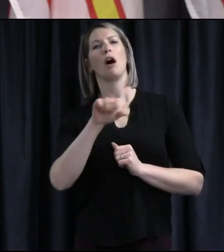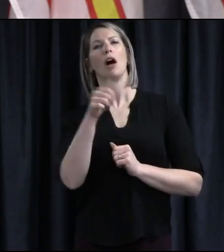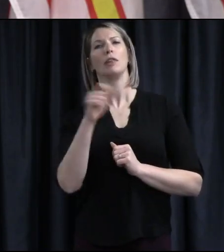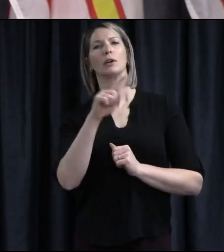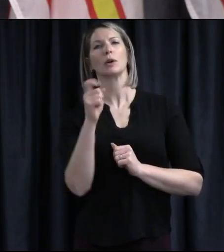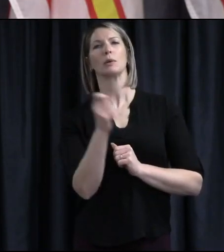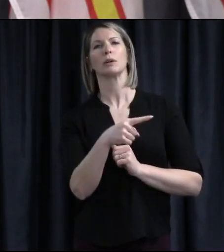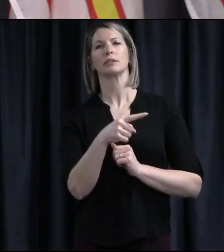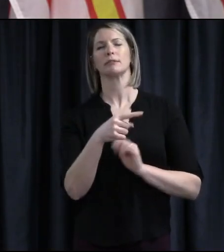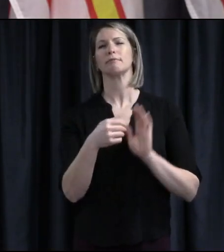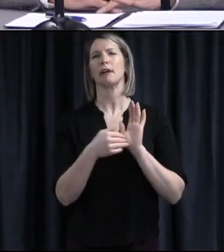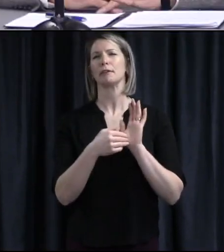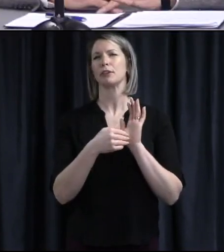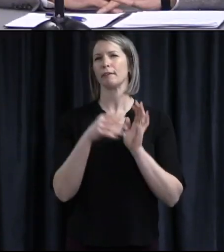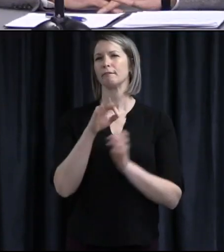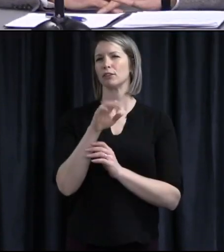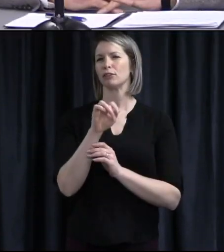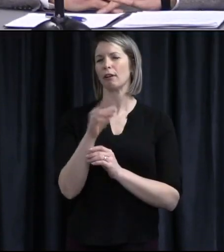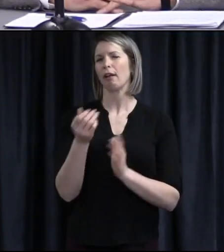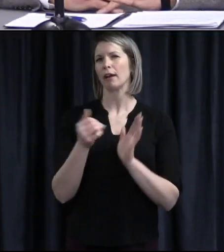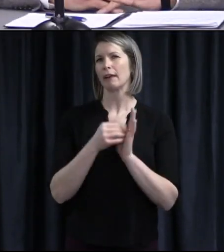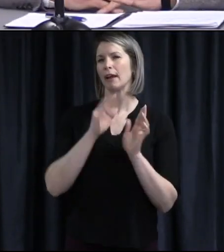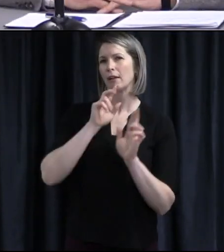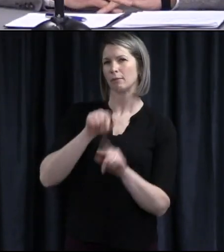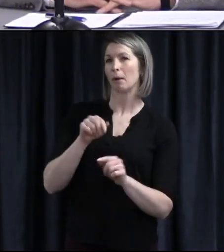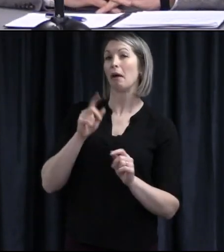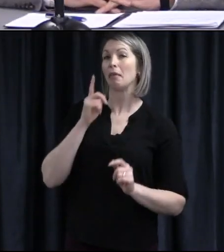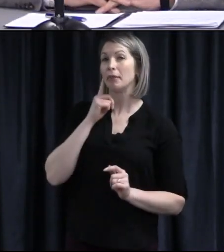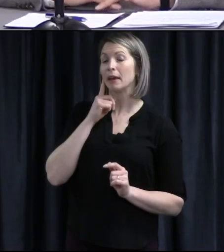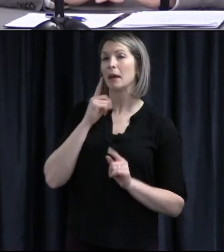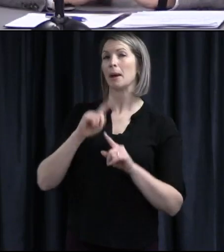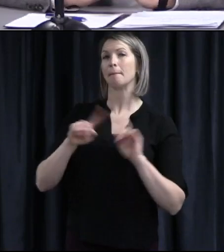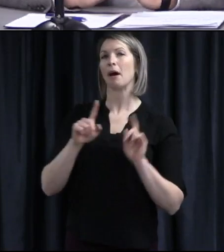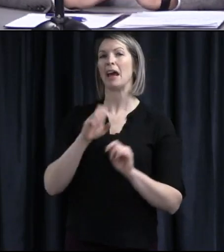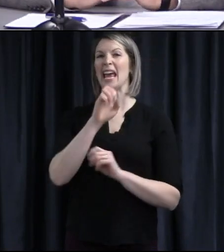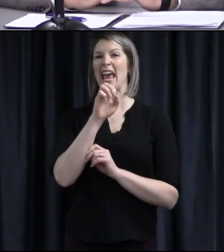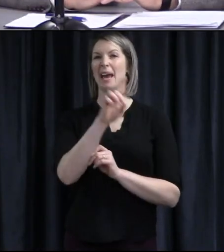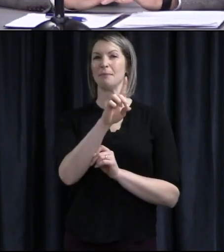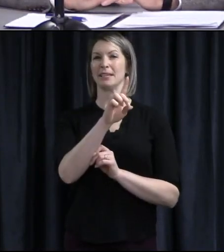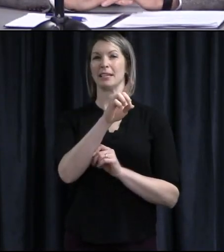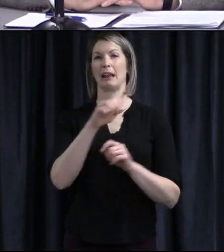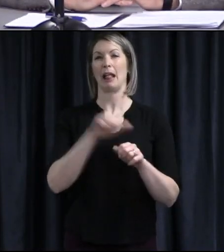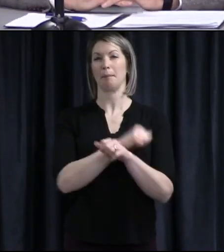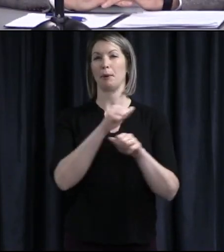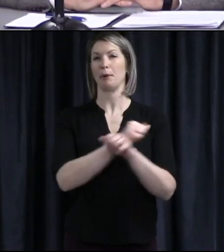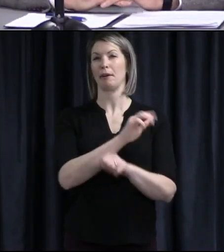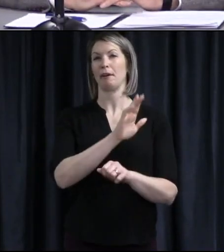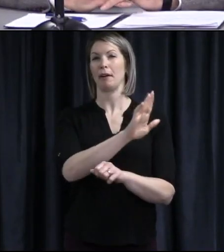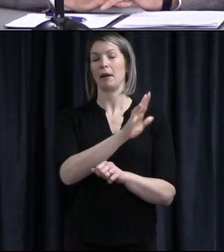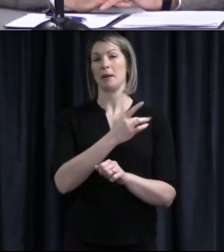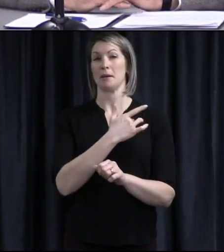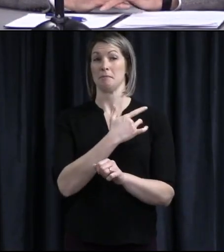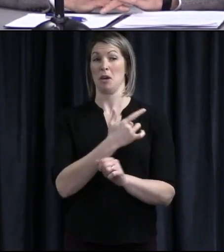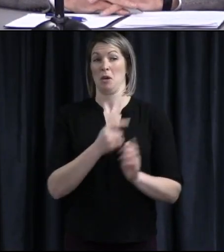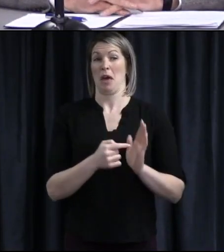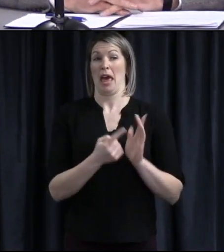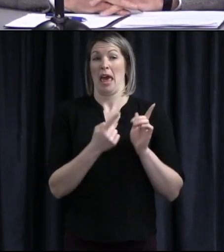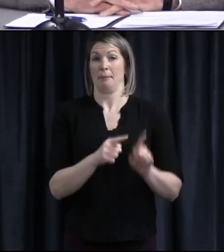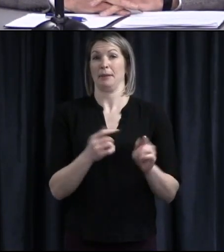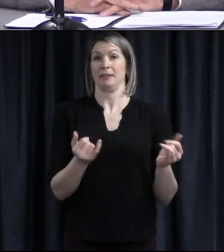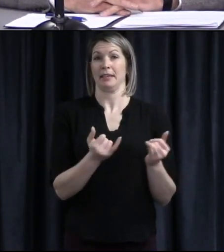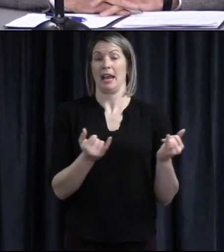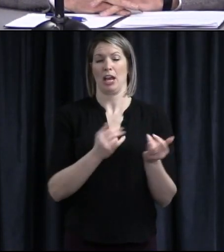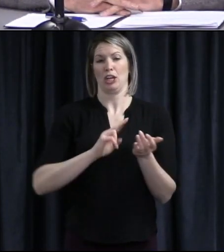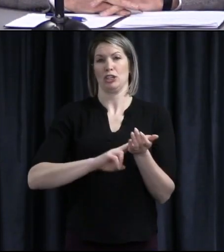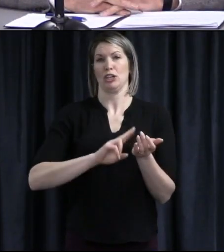Edmonton today, or may have been yesterday, where nurses in that city refused to do the swab testing because they